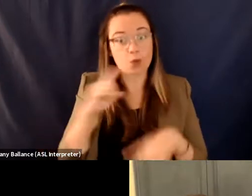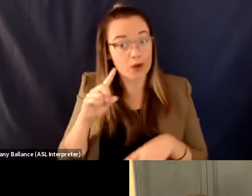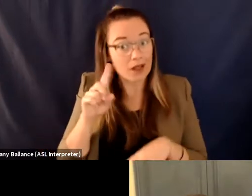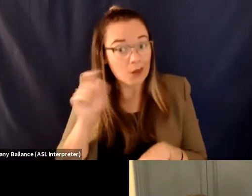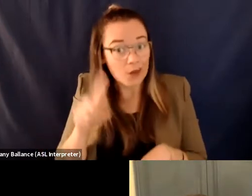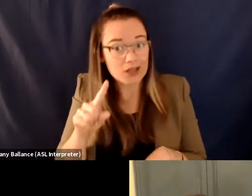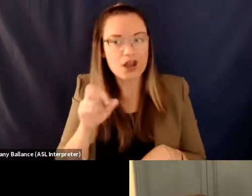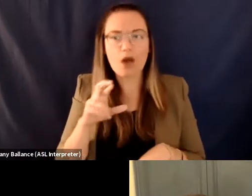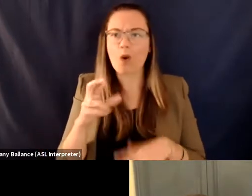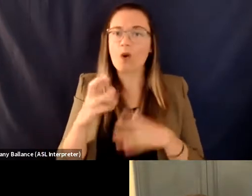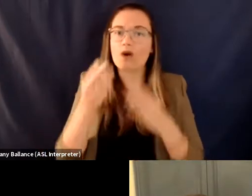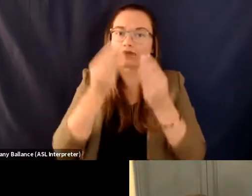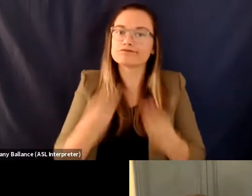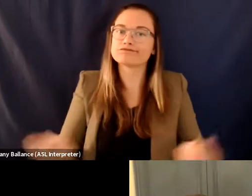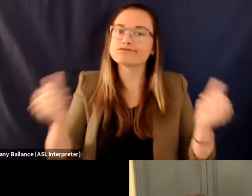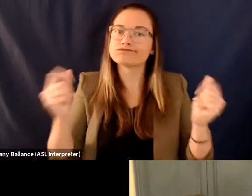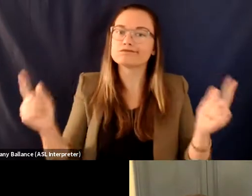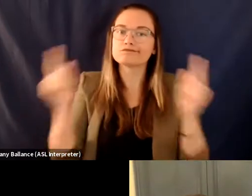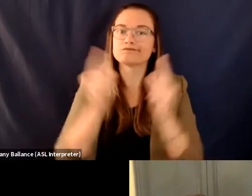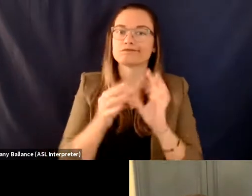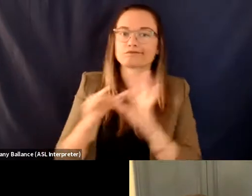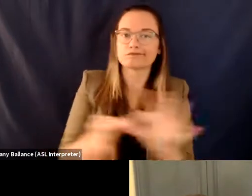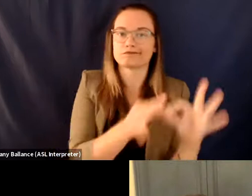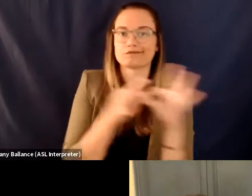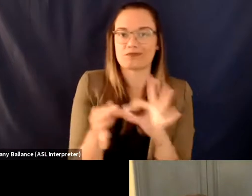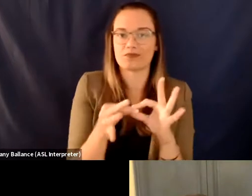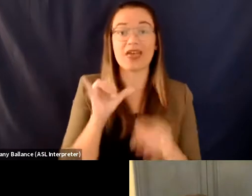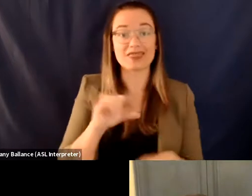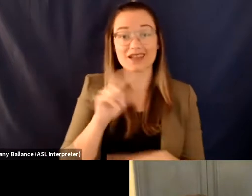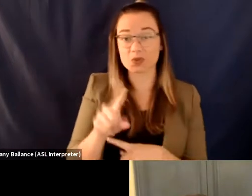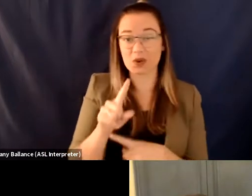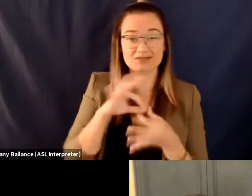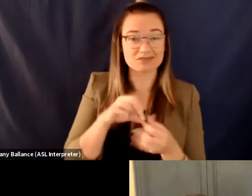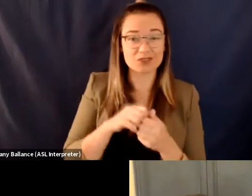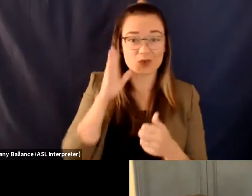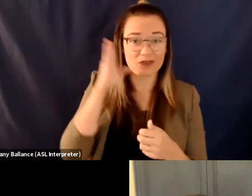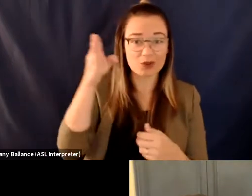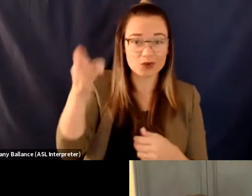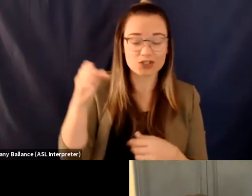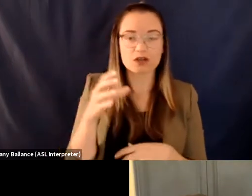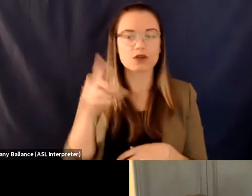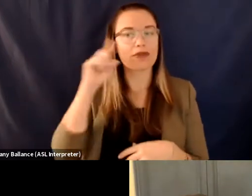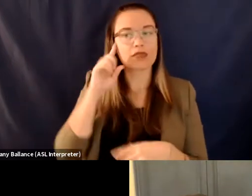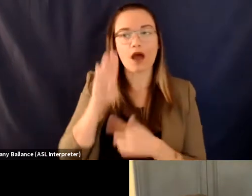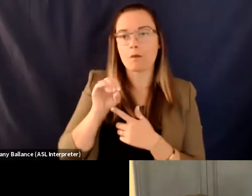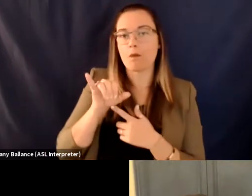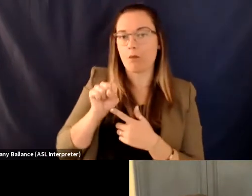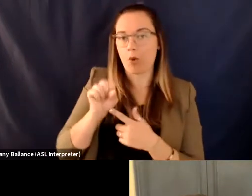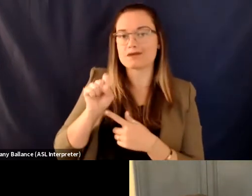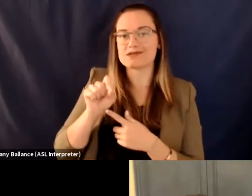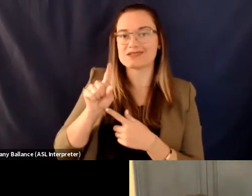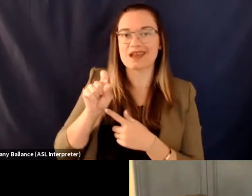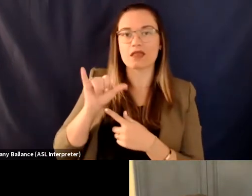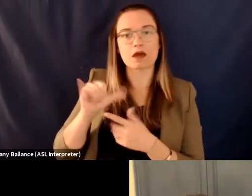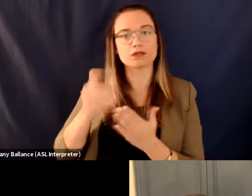or reconcile and come together? I think that's the question we're all asking ourselves about our future. And we thought Boy State could be a kind of weather vane